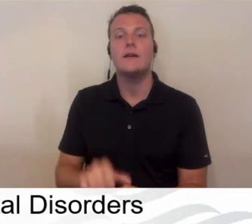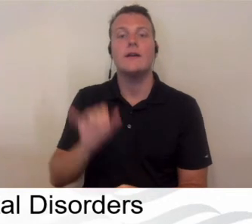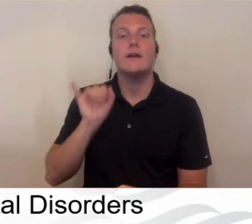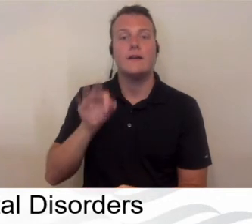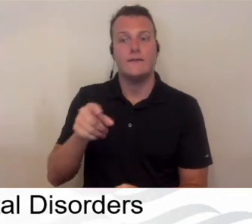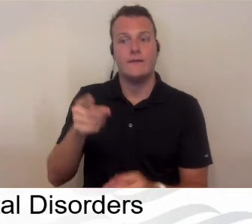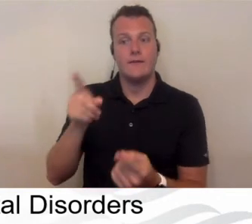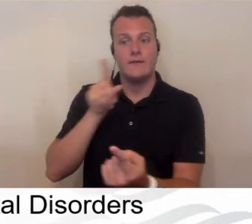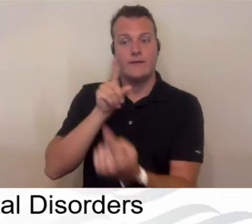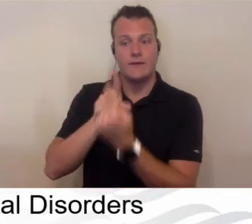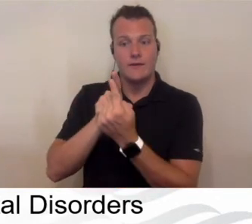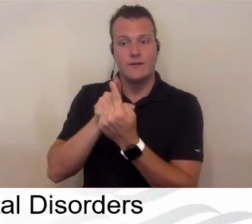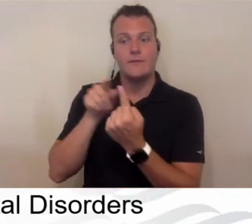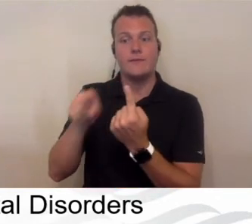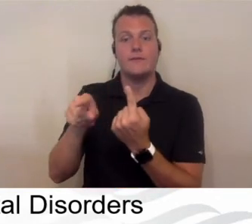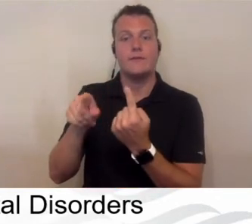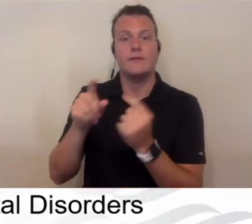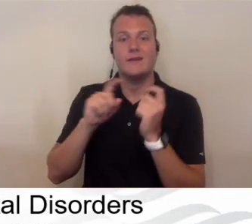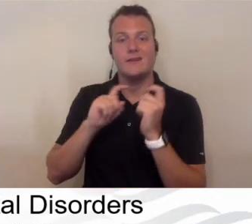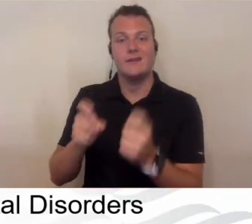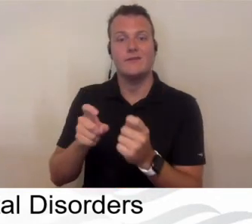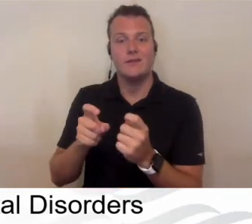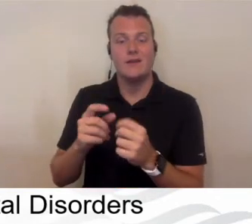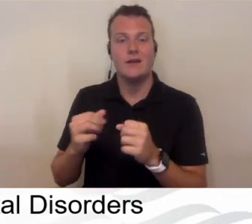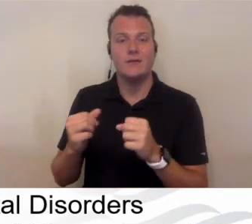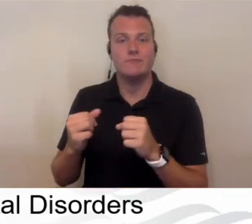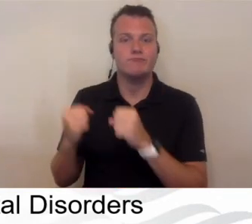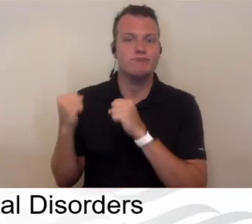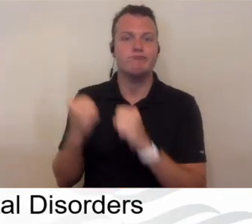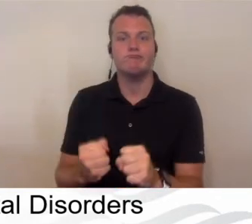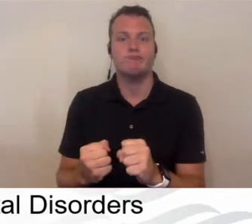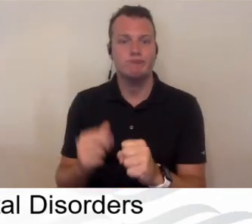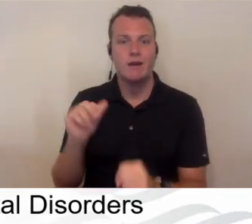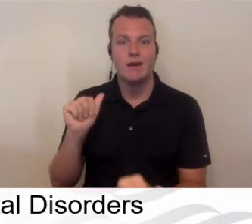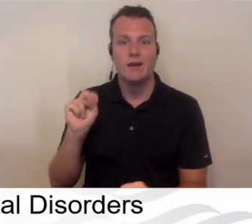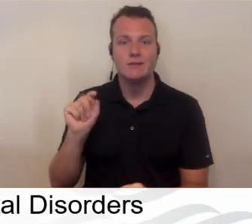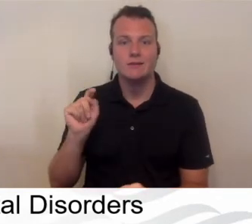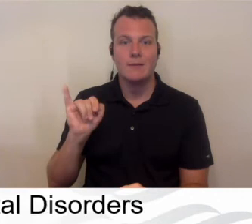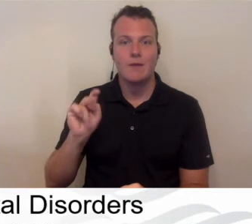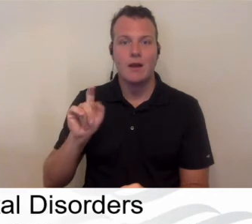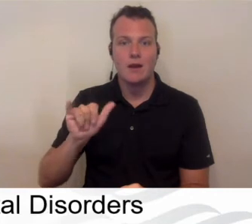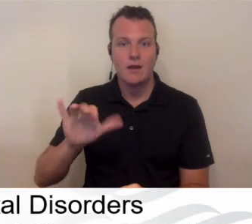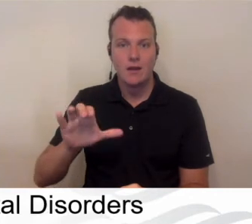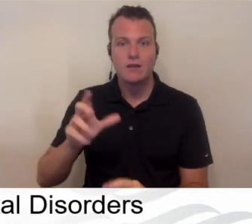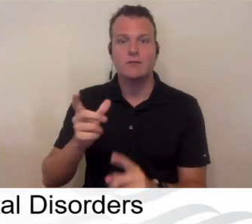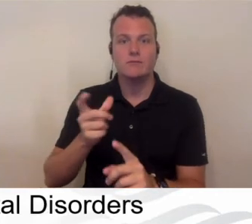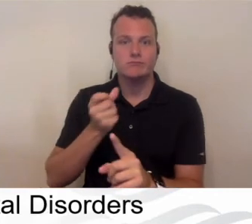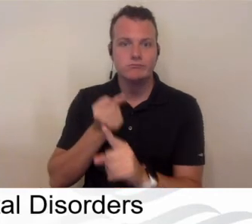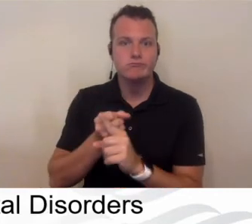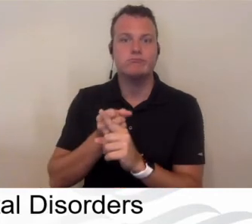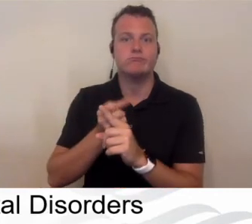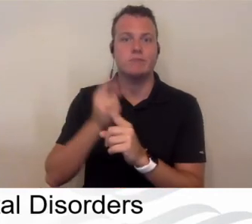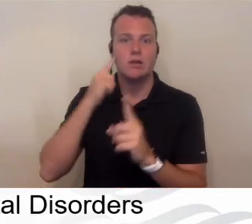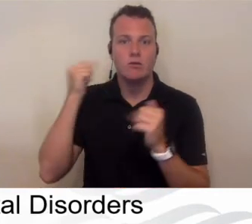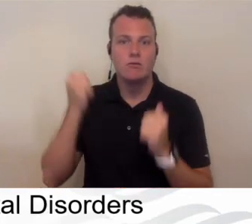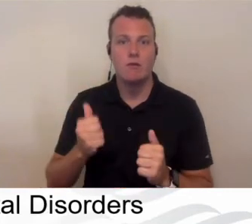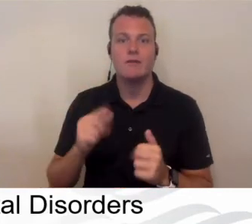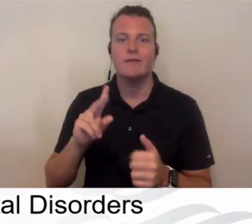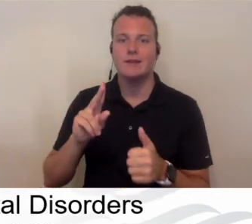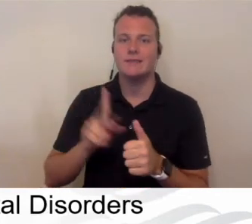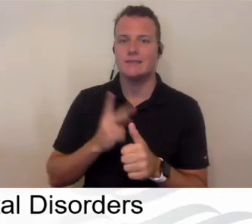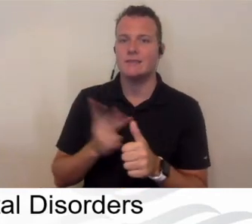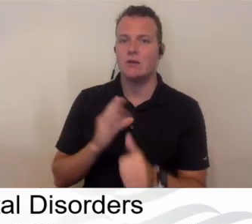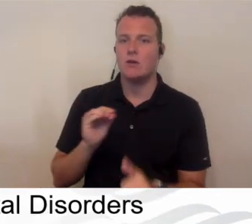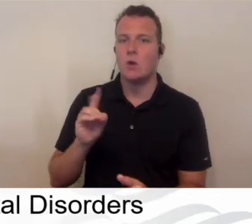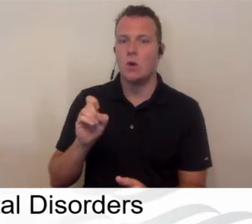a really high-powered antibiotic and it's causing hearing loss, that's a secondary code. The first one would be